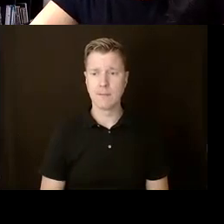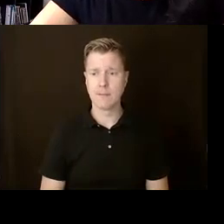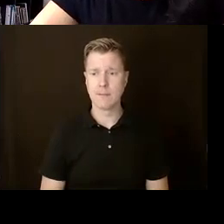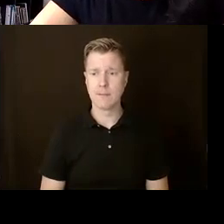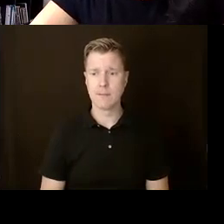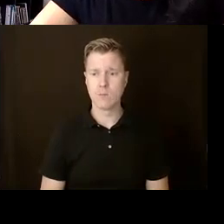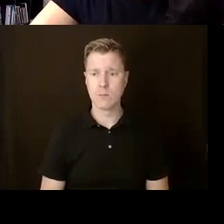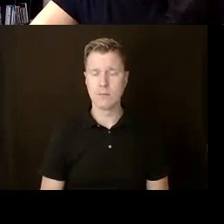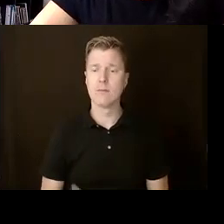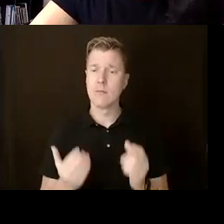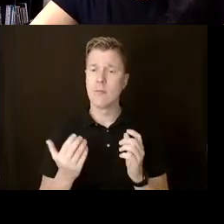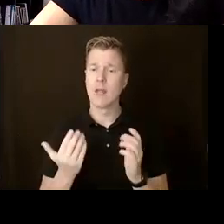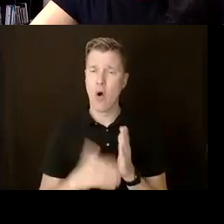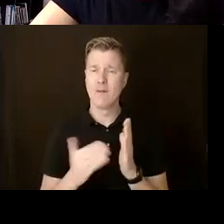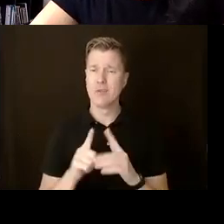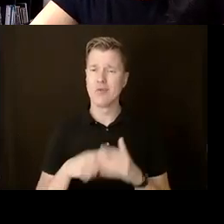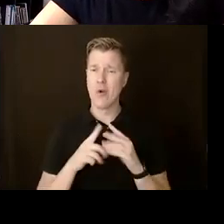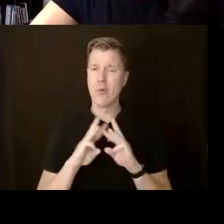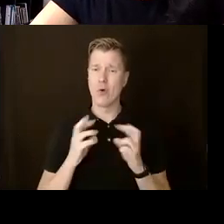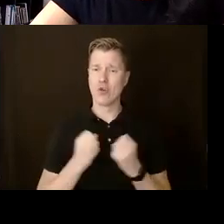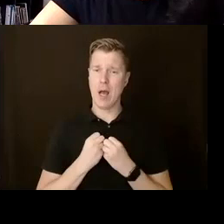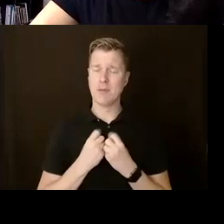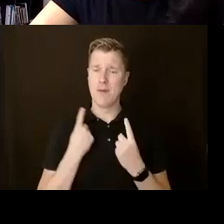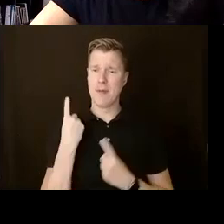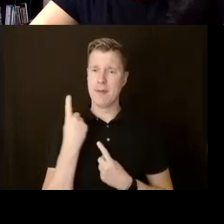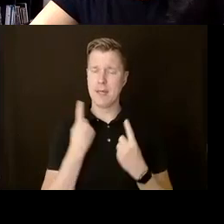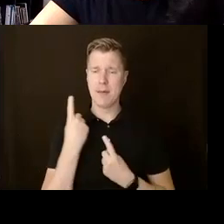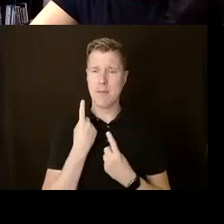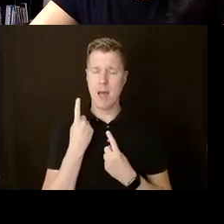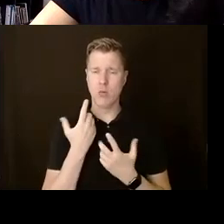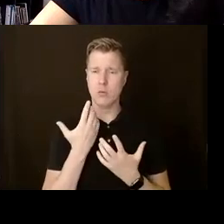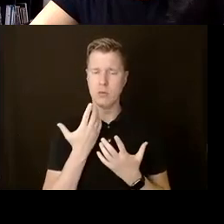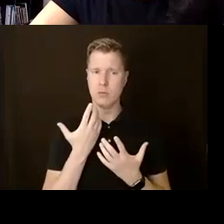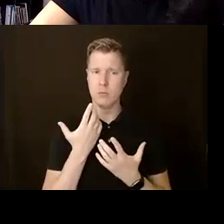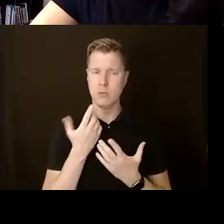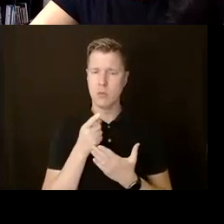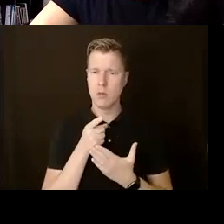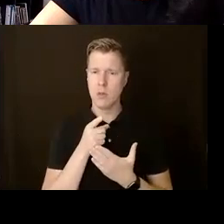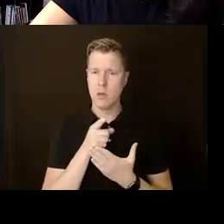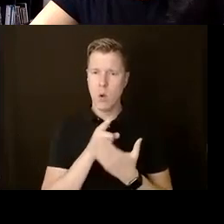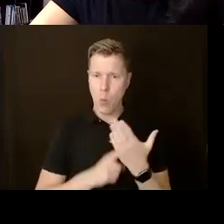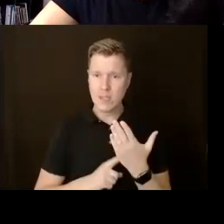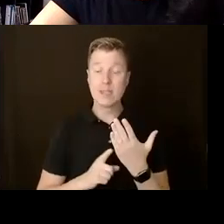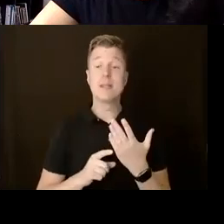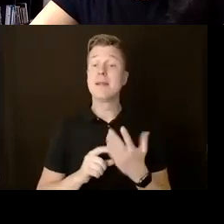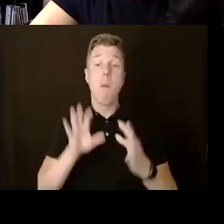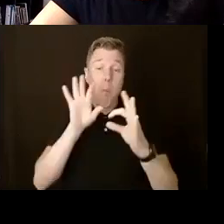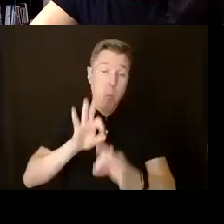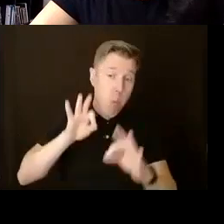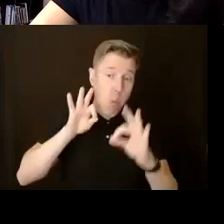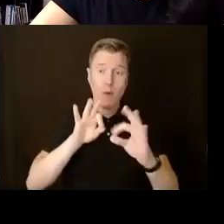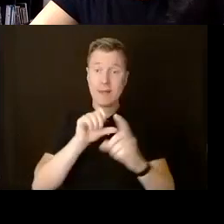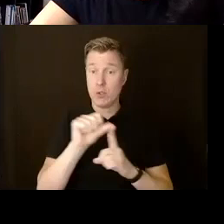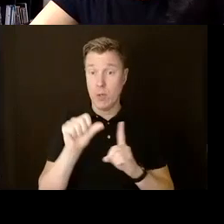I often start workshops too by thinking about like, what's like the most ideal situation, right?